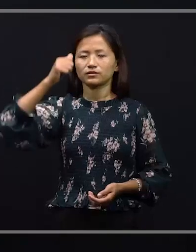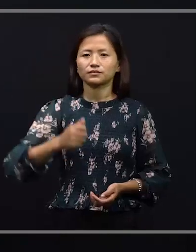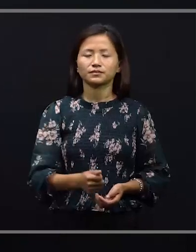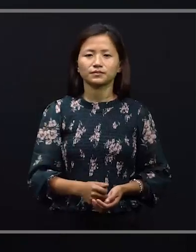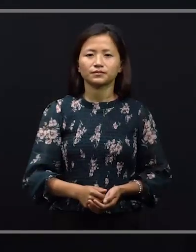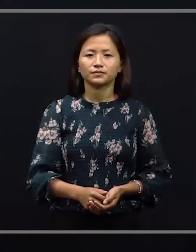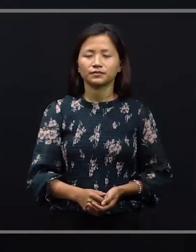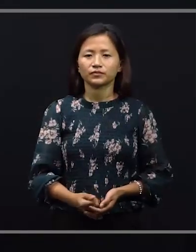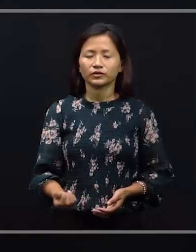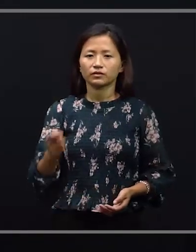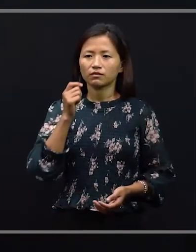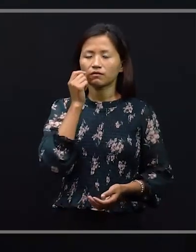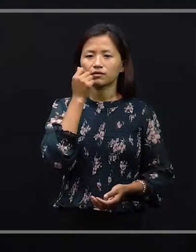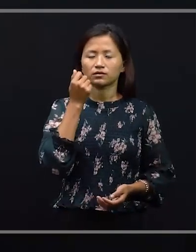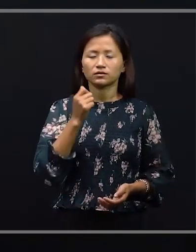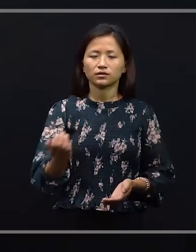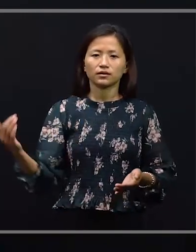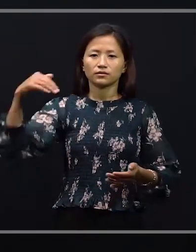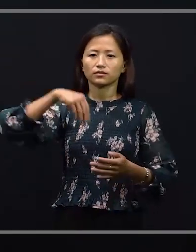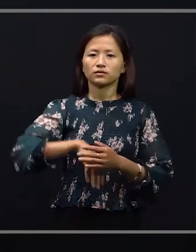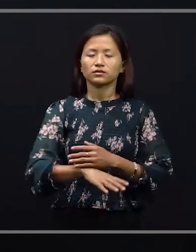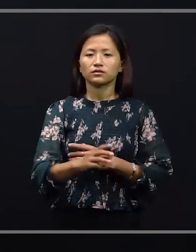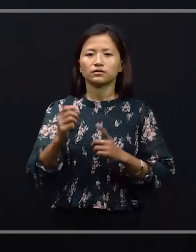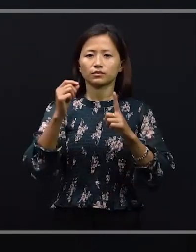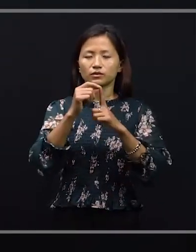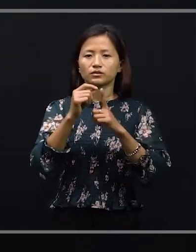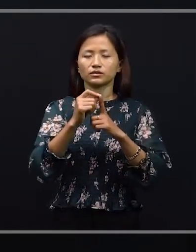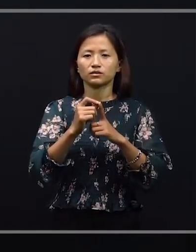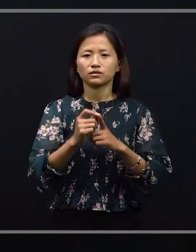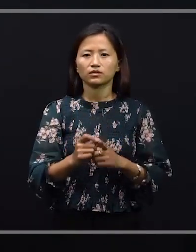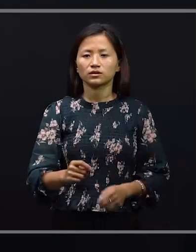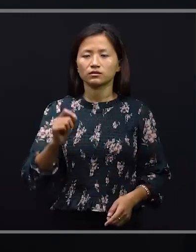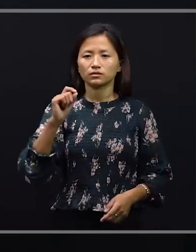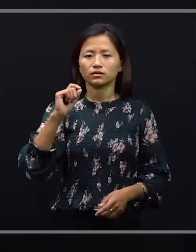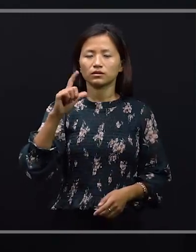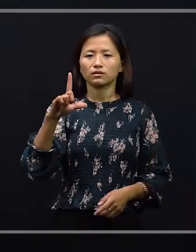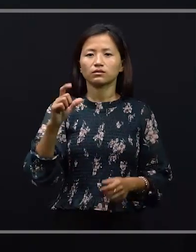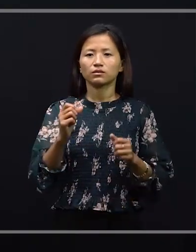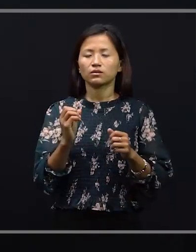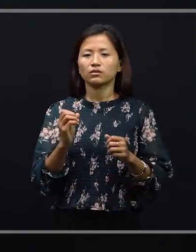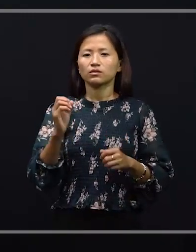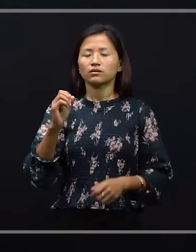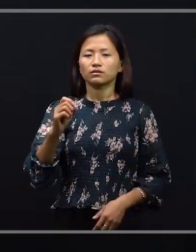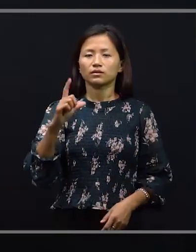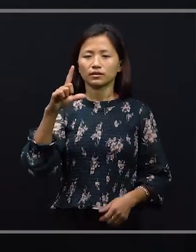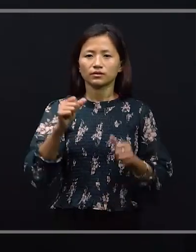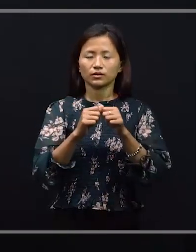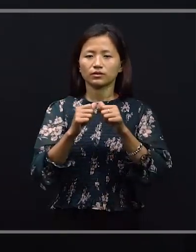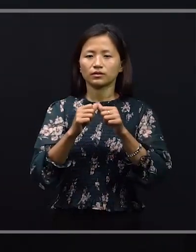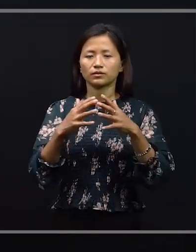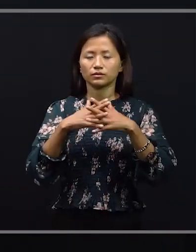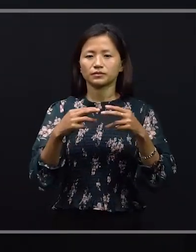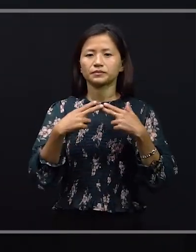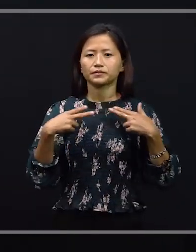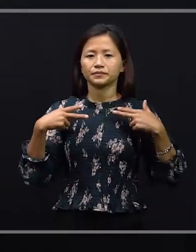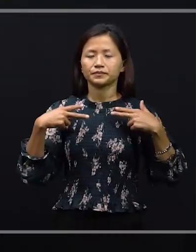Gandhi, he entered the political scene. Gandhiji, he was a lawyer. Okay, he was a lawyer. He studied law